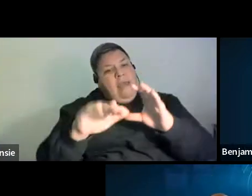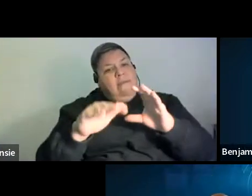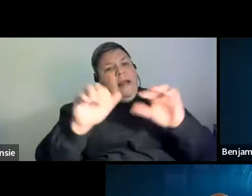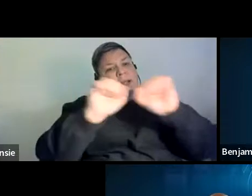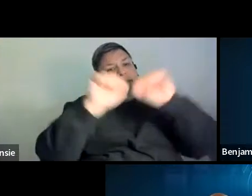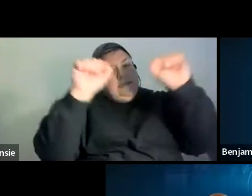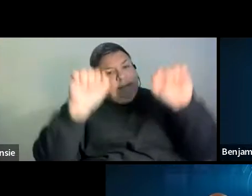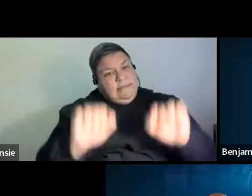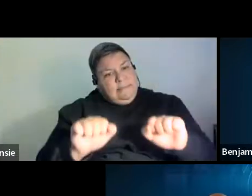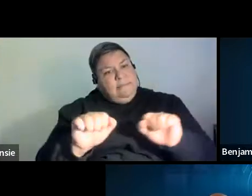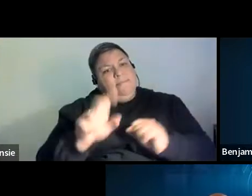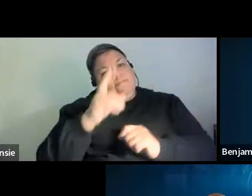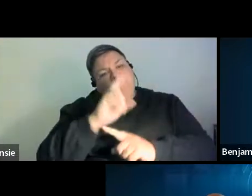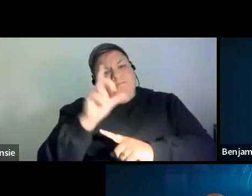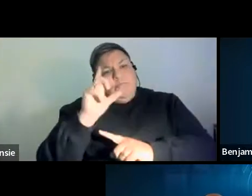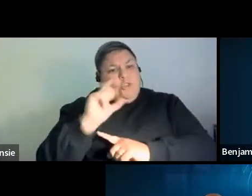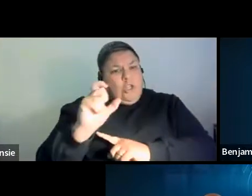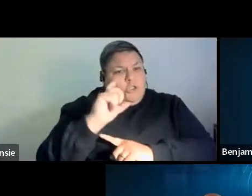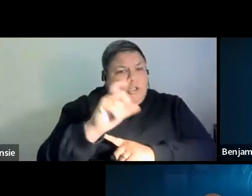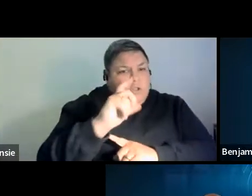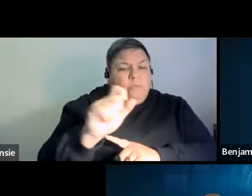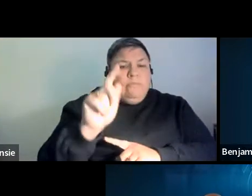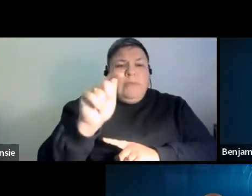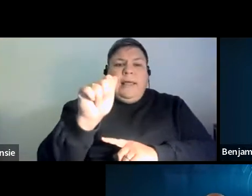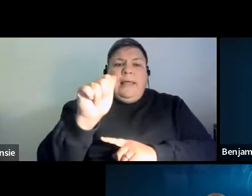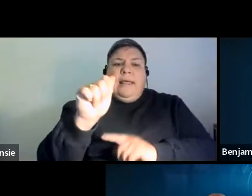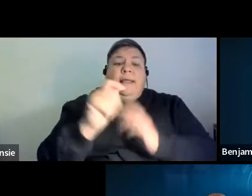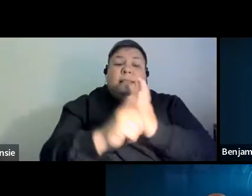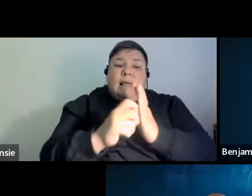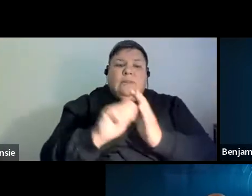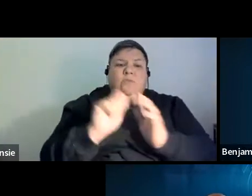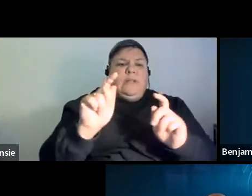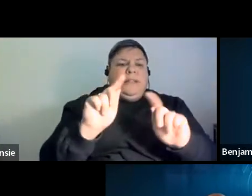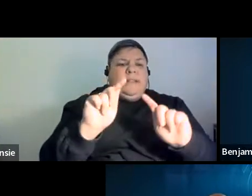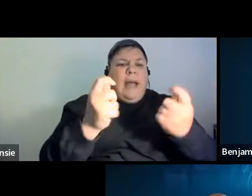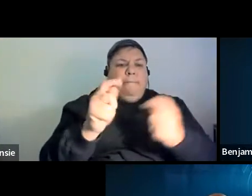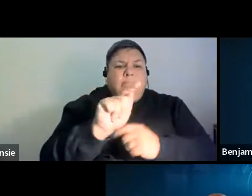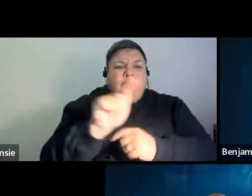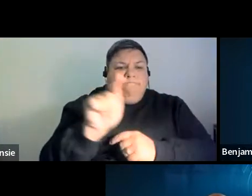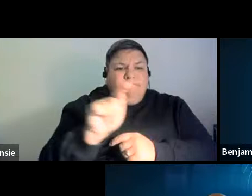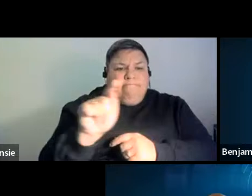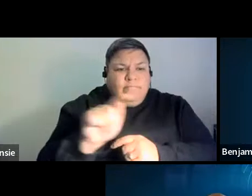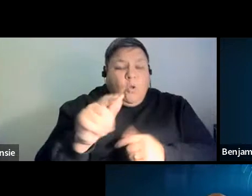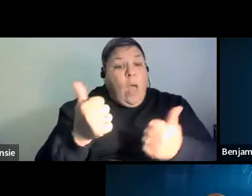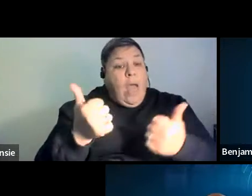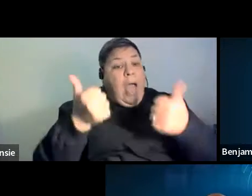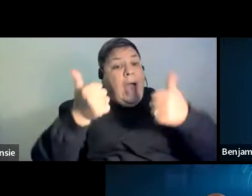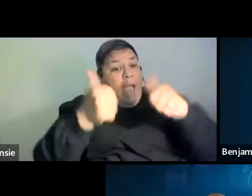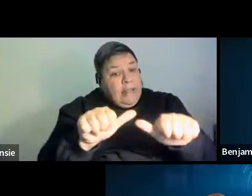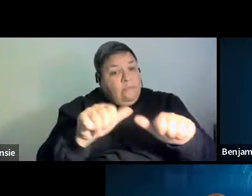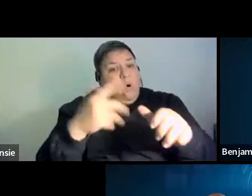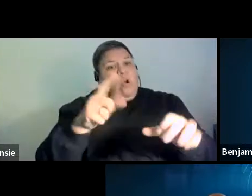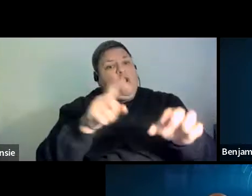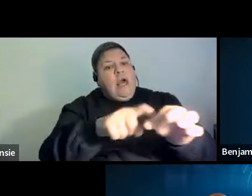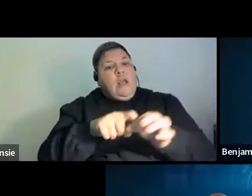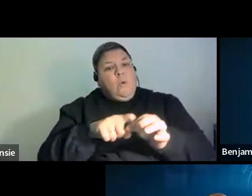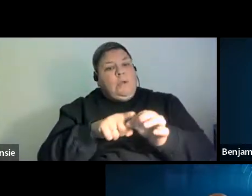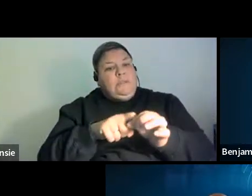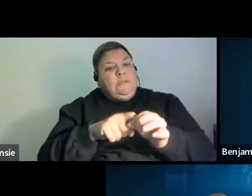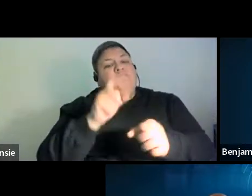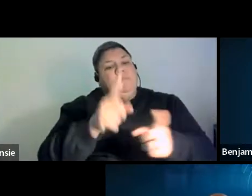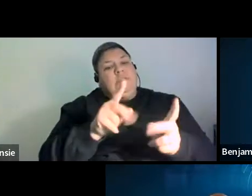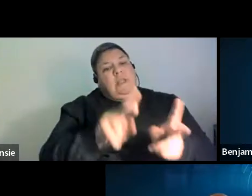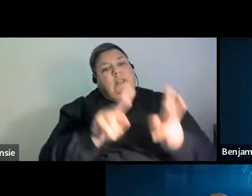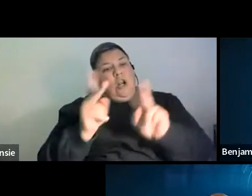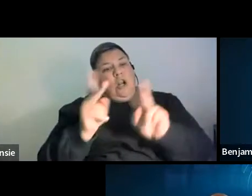to check if the tax types under action is available for them to activate or request the transfer.